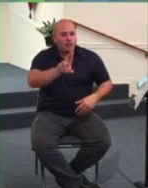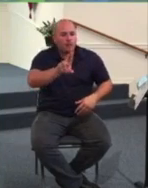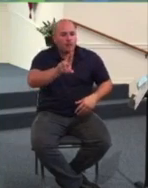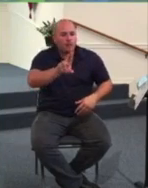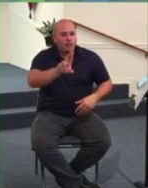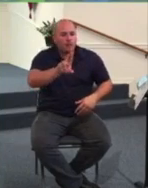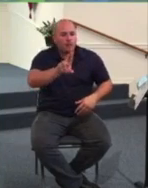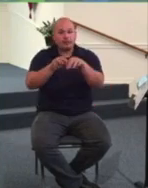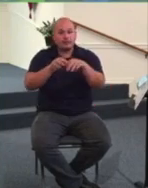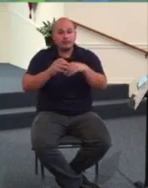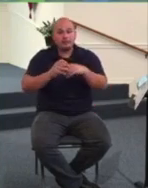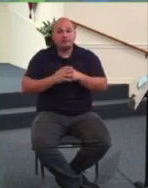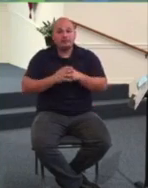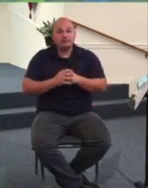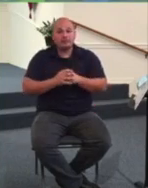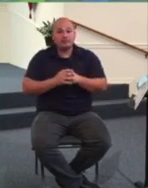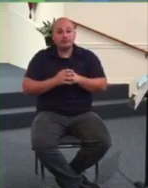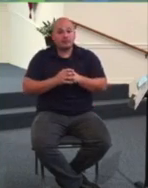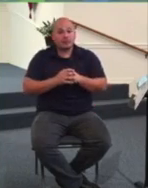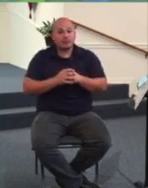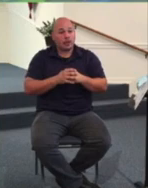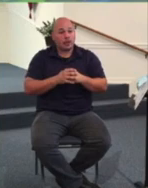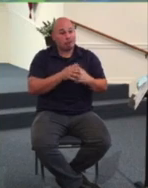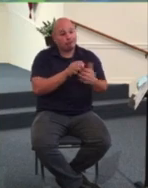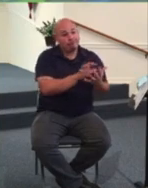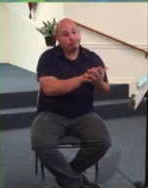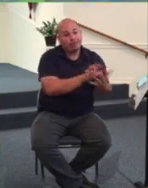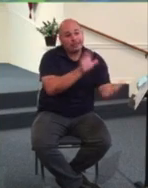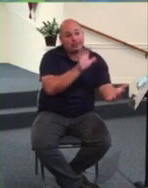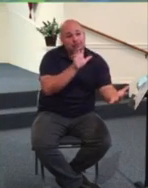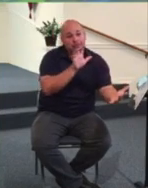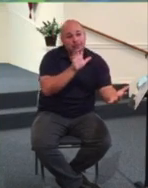Being rich or having God?